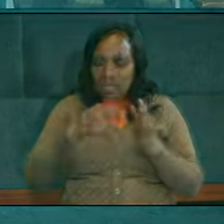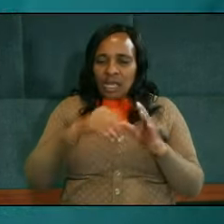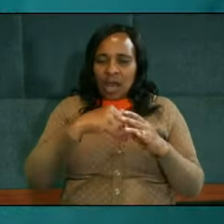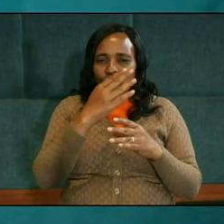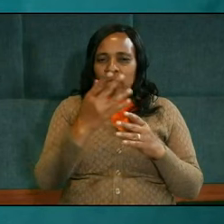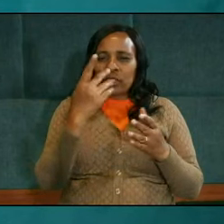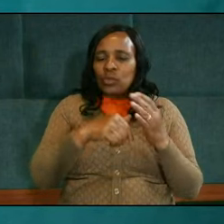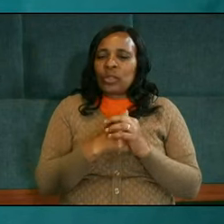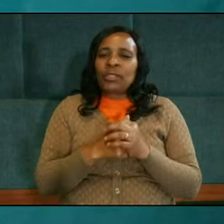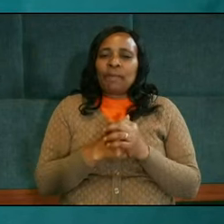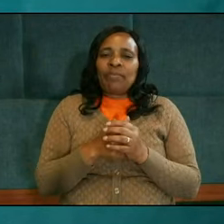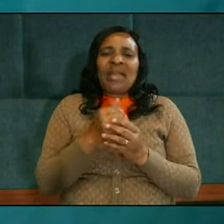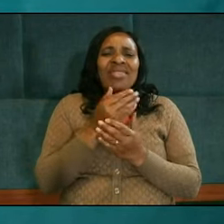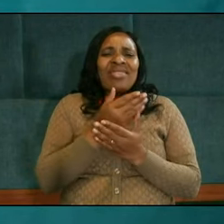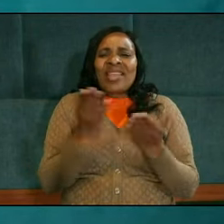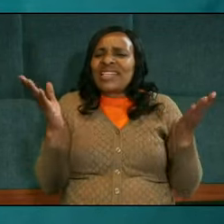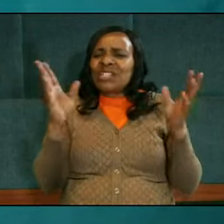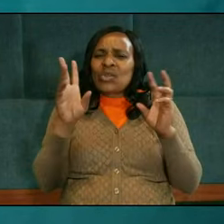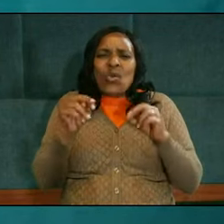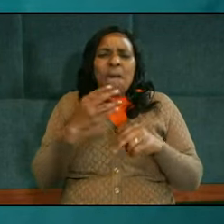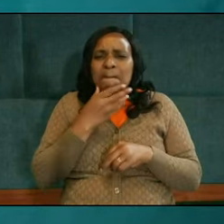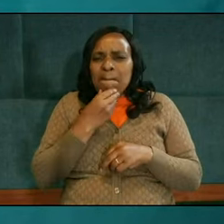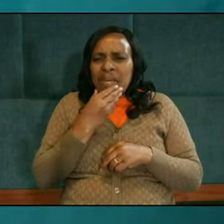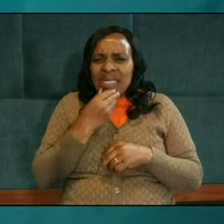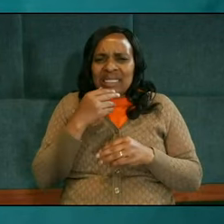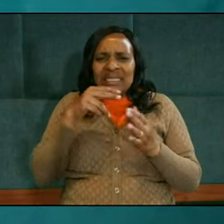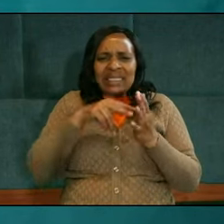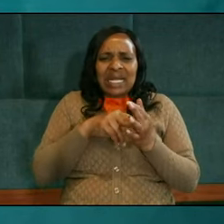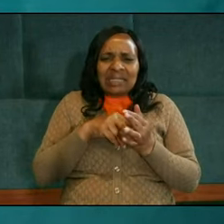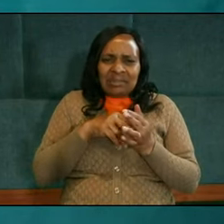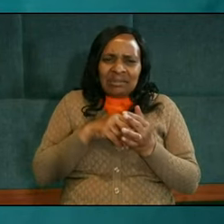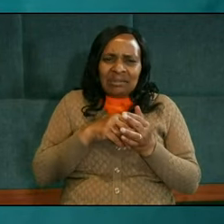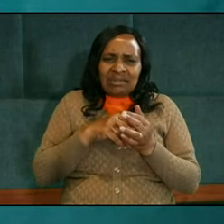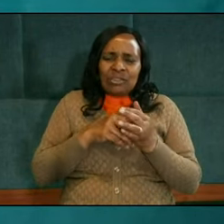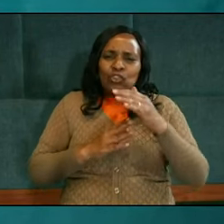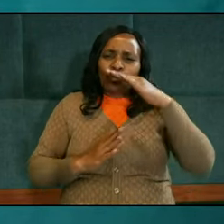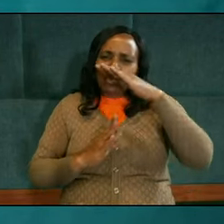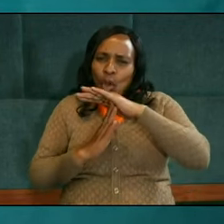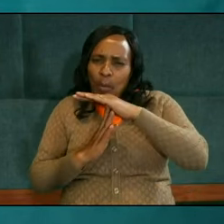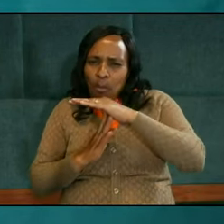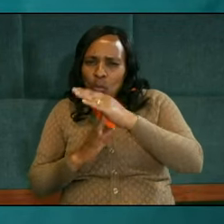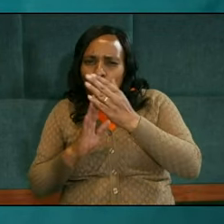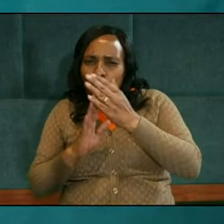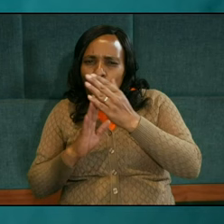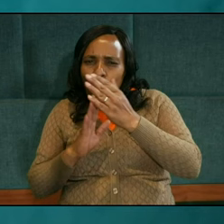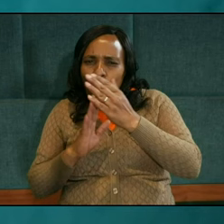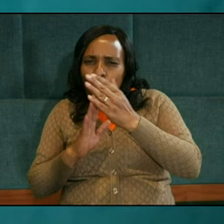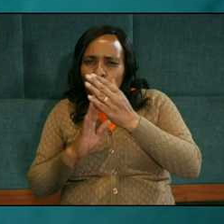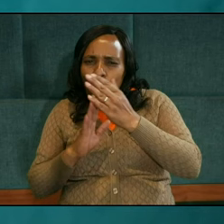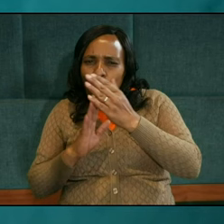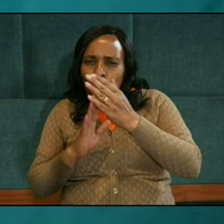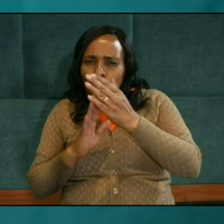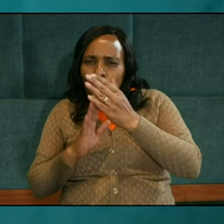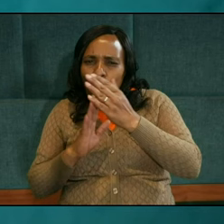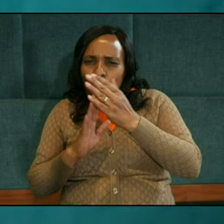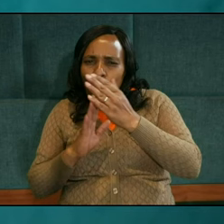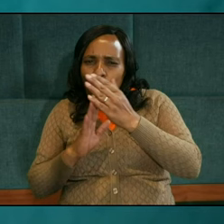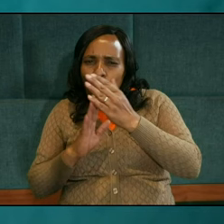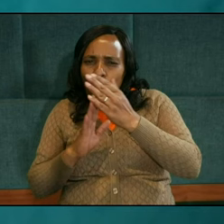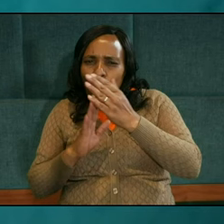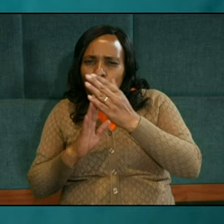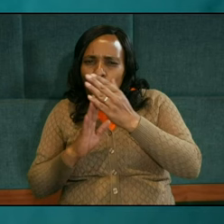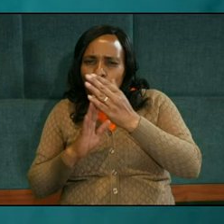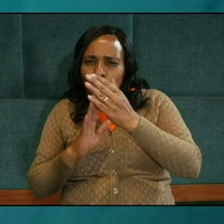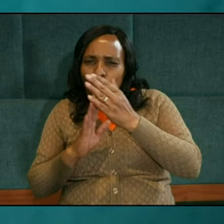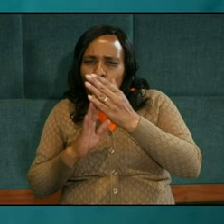that there is no man who can stand upon a lofty position without danger. There's a